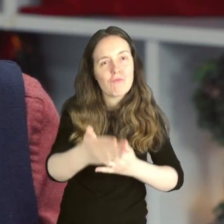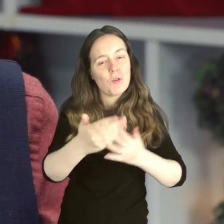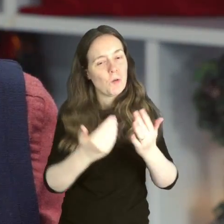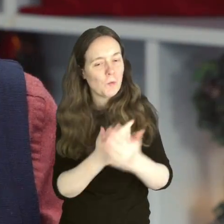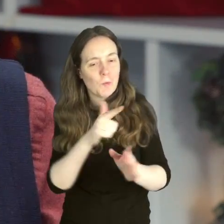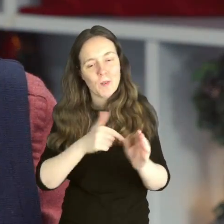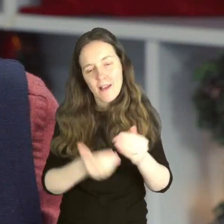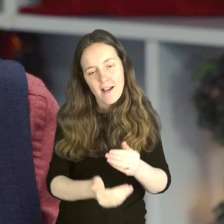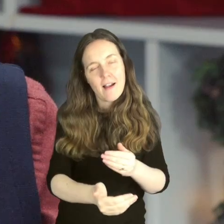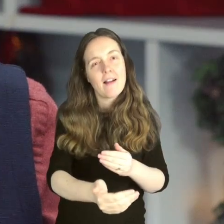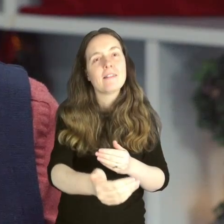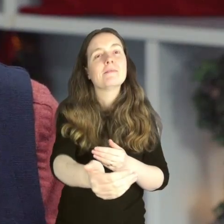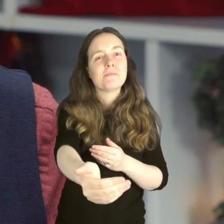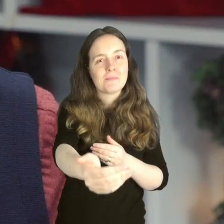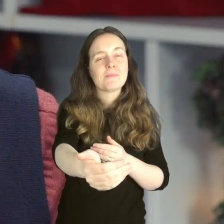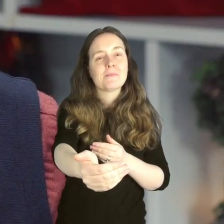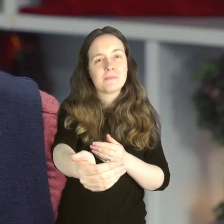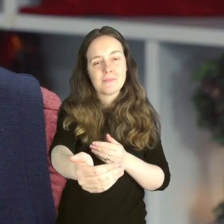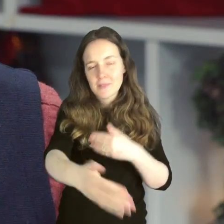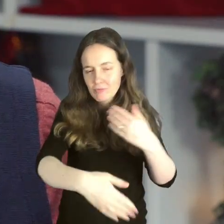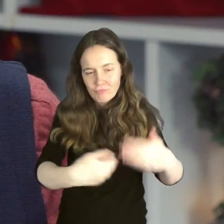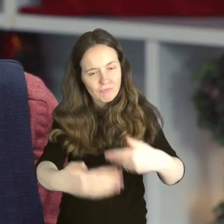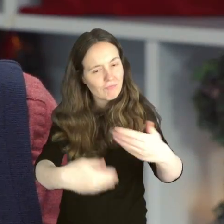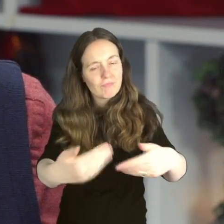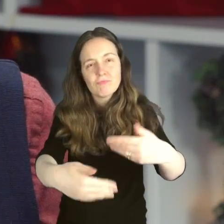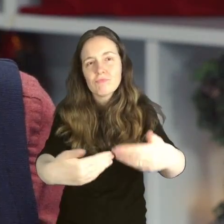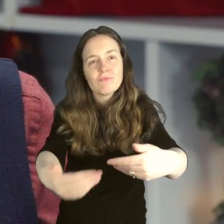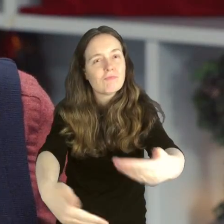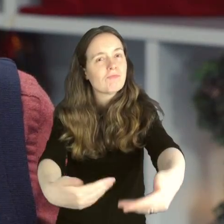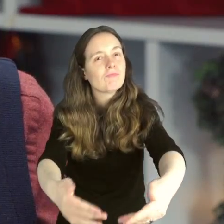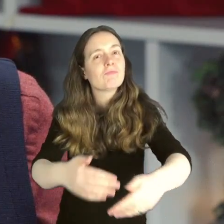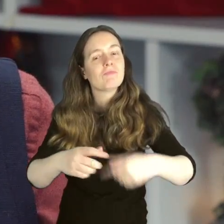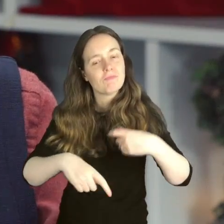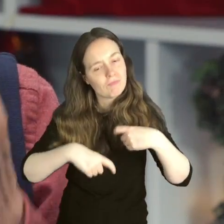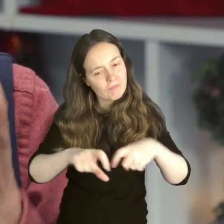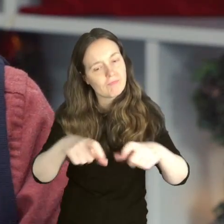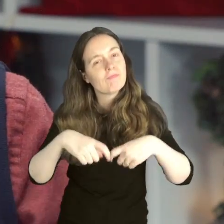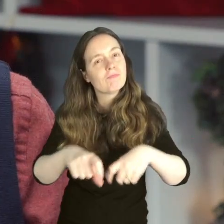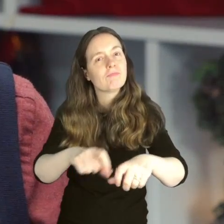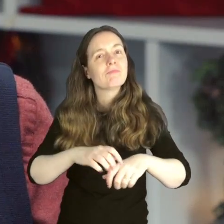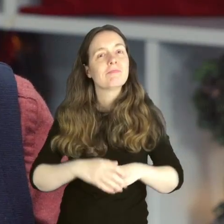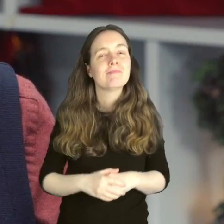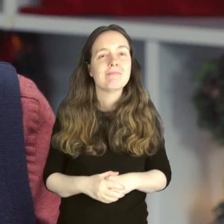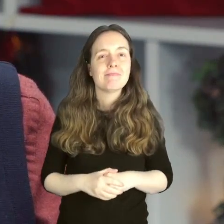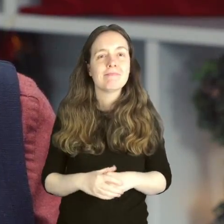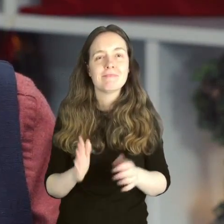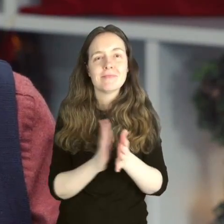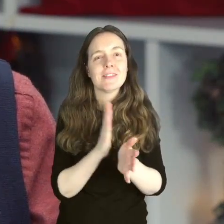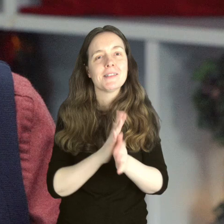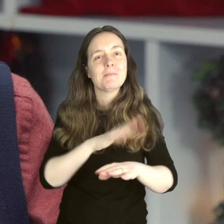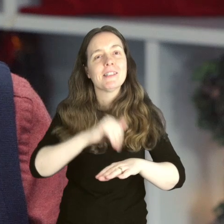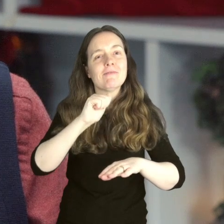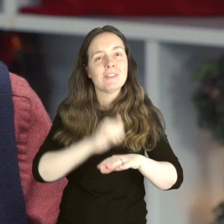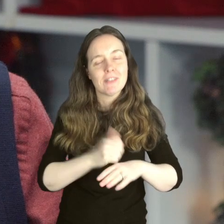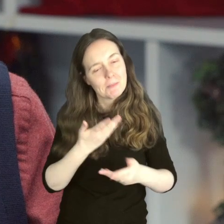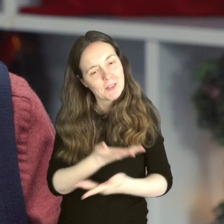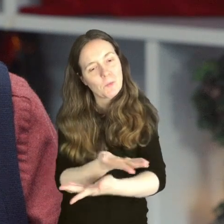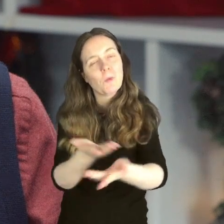year and all the years to come. Merry Christmas to you